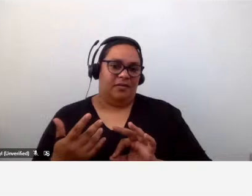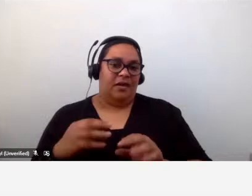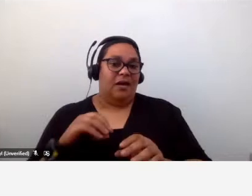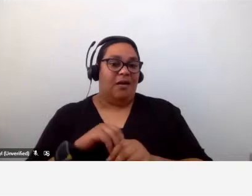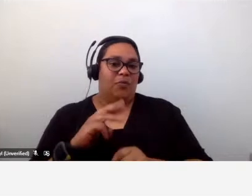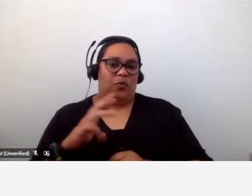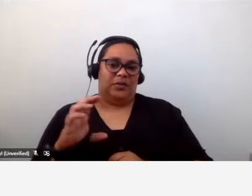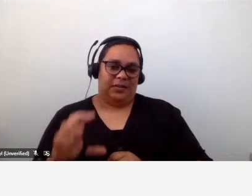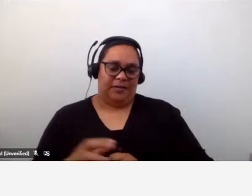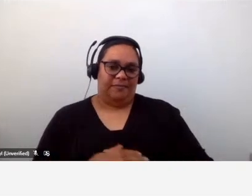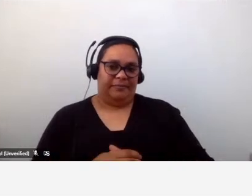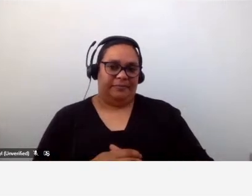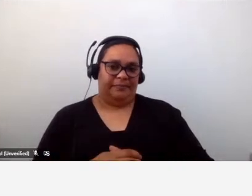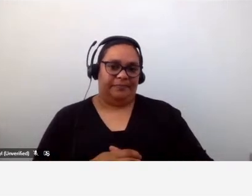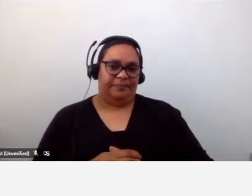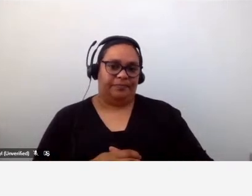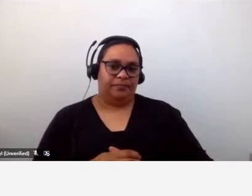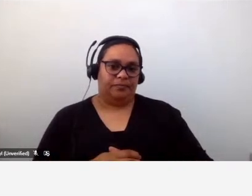Western Cape,